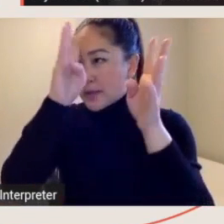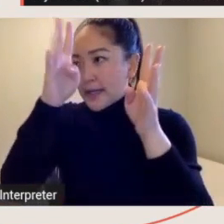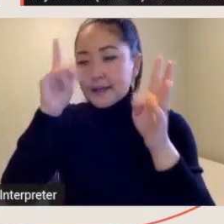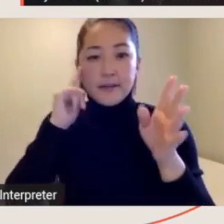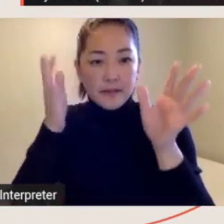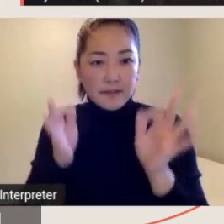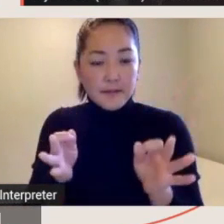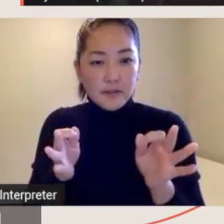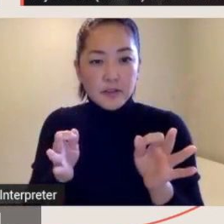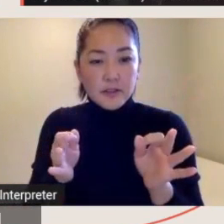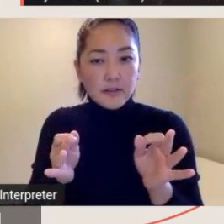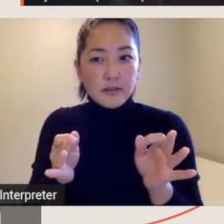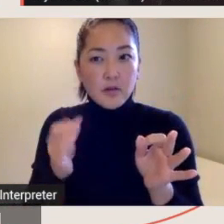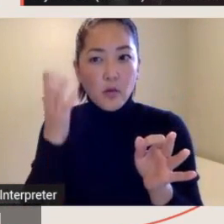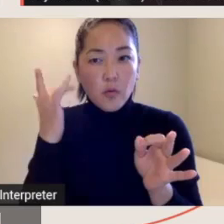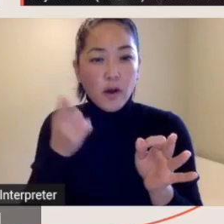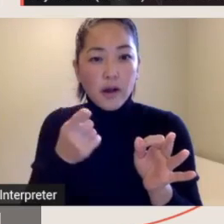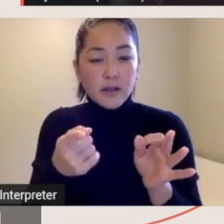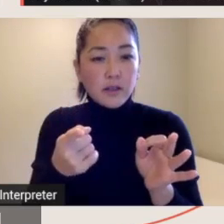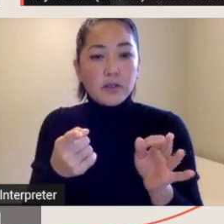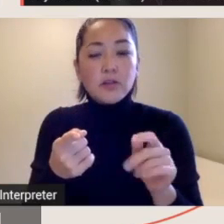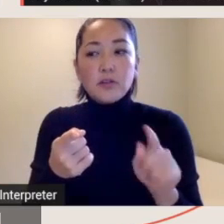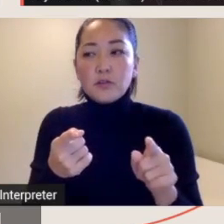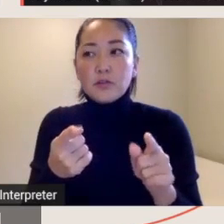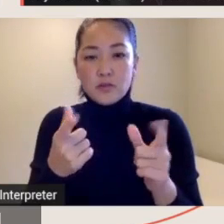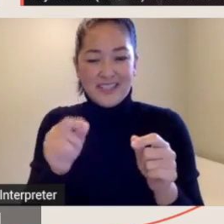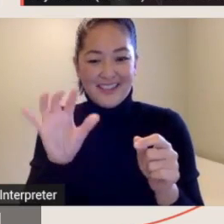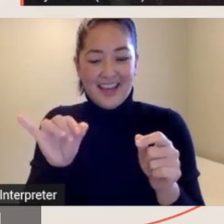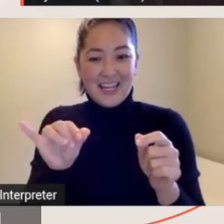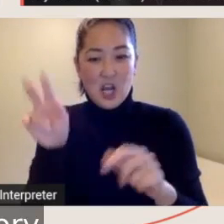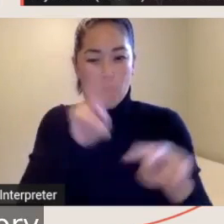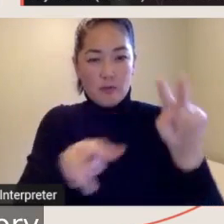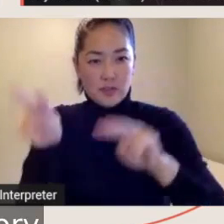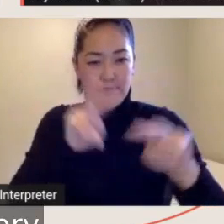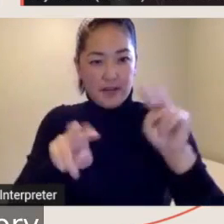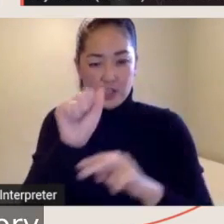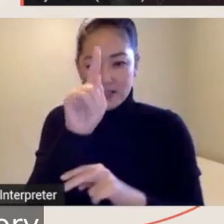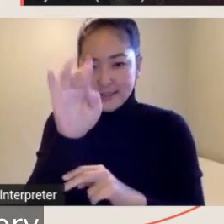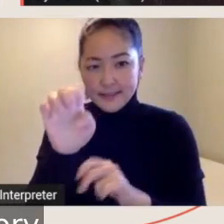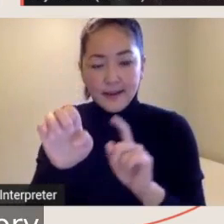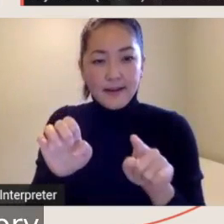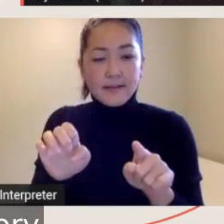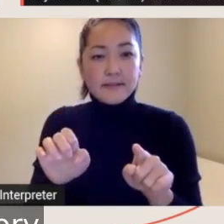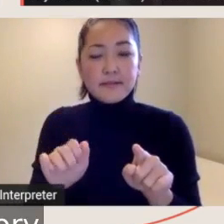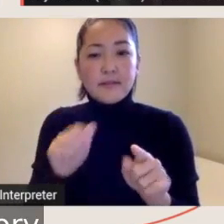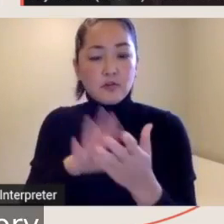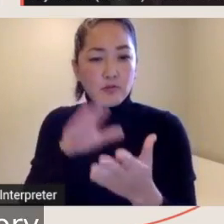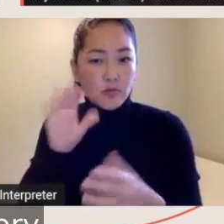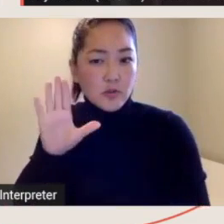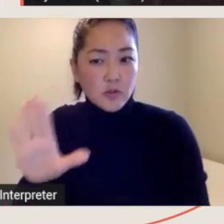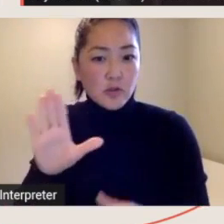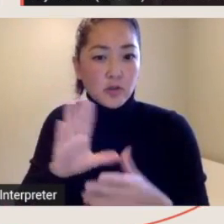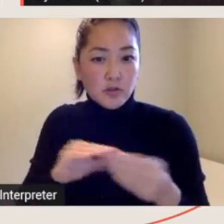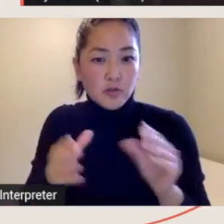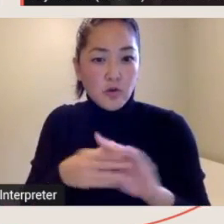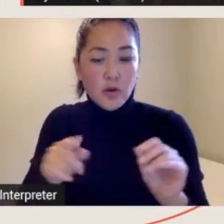film this in an observational style. You know, there's you met Somi and you learned of her story, and it was very powerful